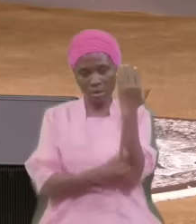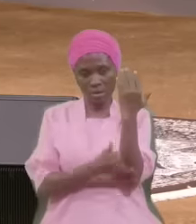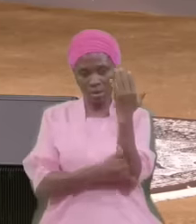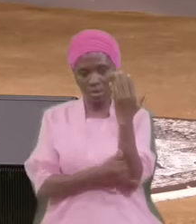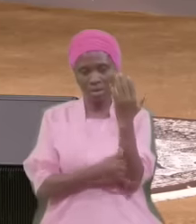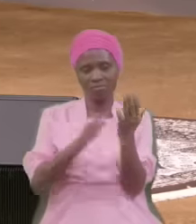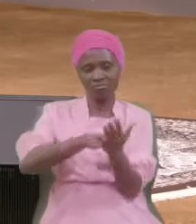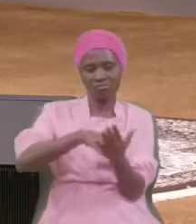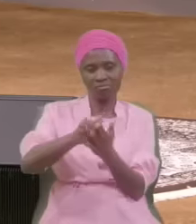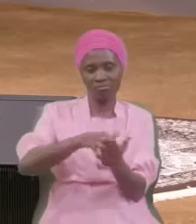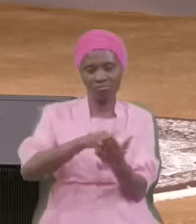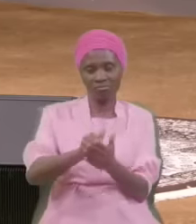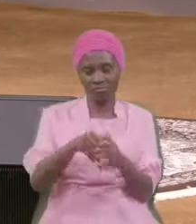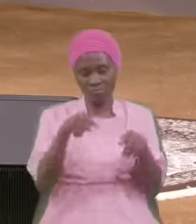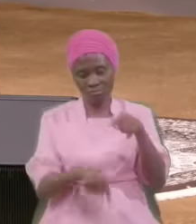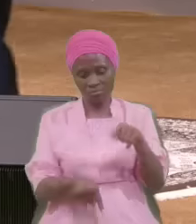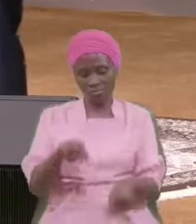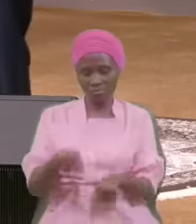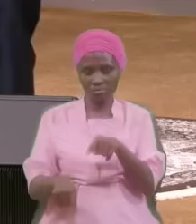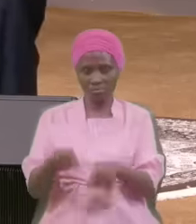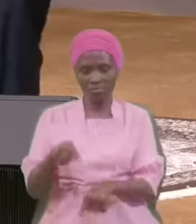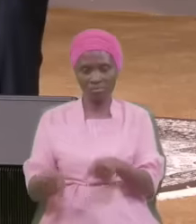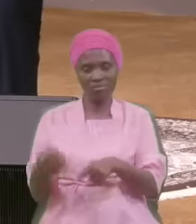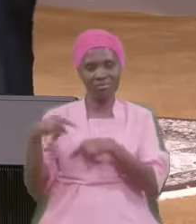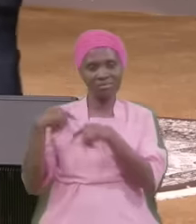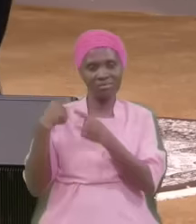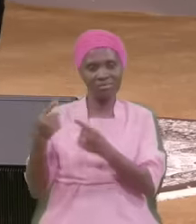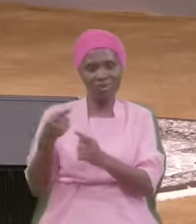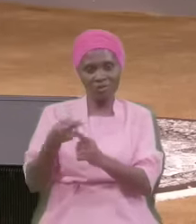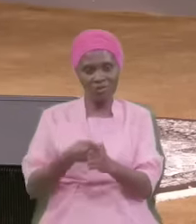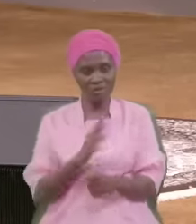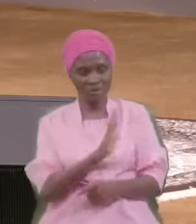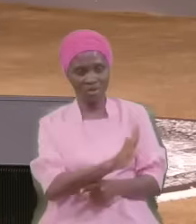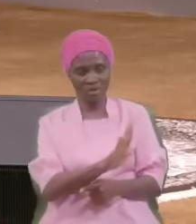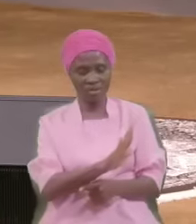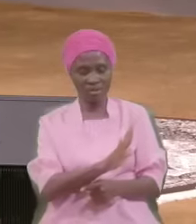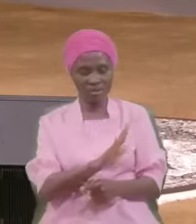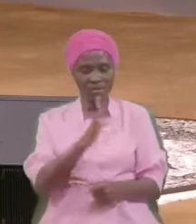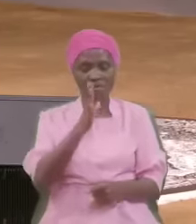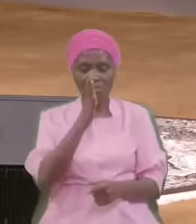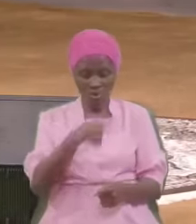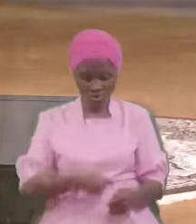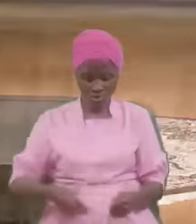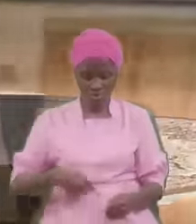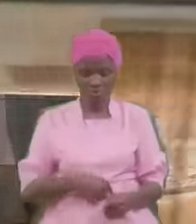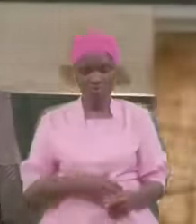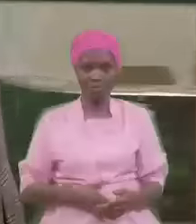crippled from his mother's womb. Now, that's